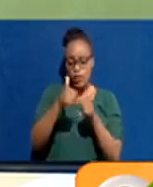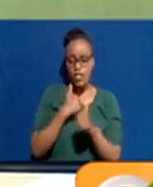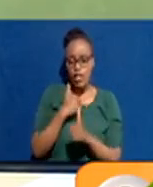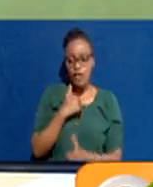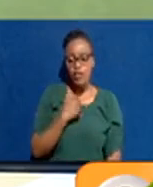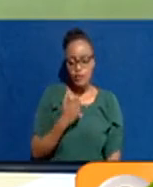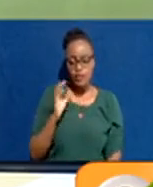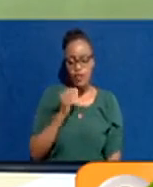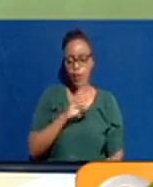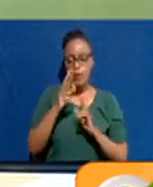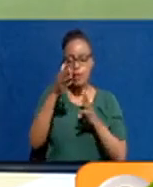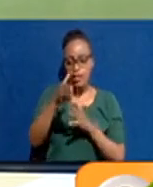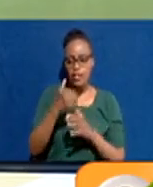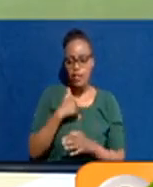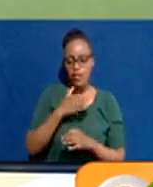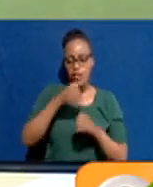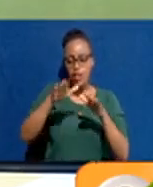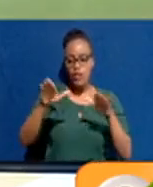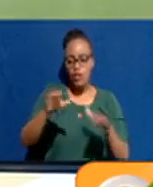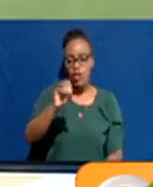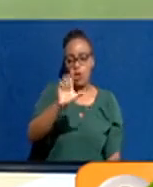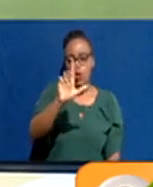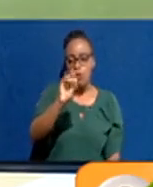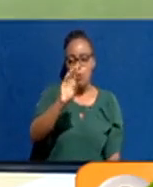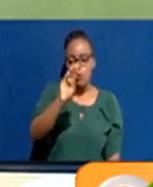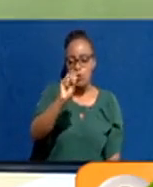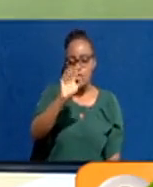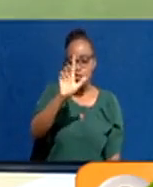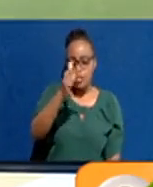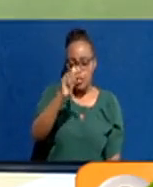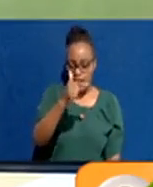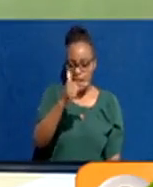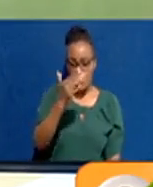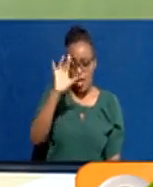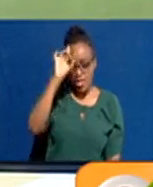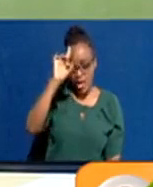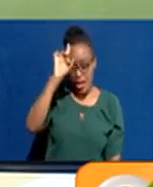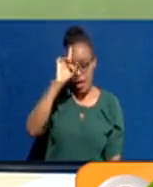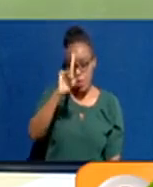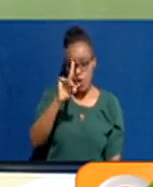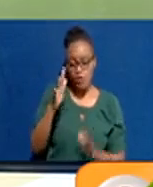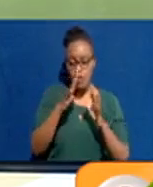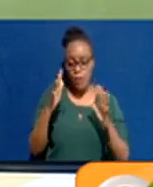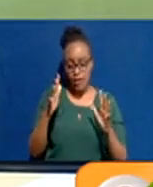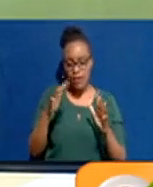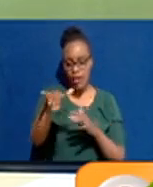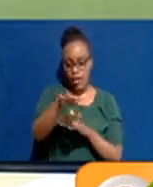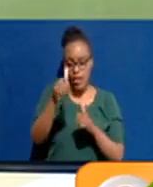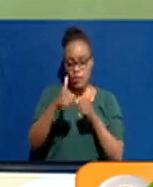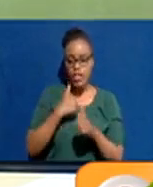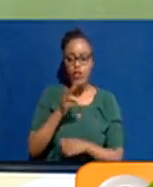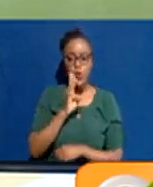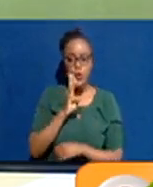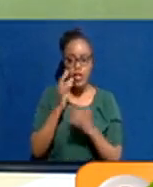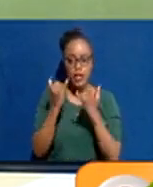Emily Chibet was on Lake Olbolsalat in Nyandarua, one of the main breeding points of